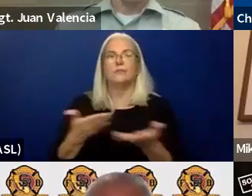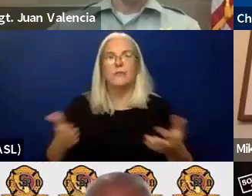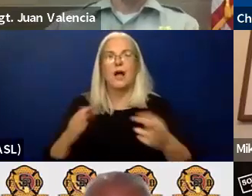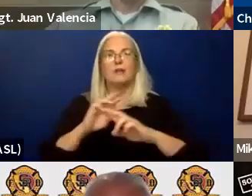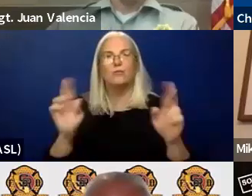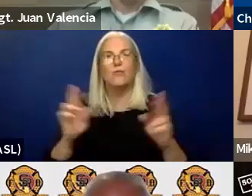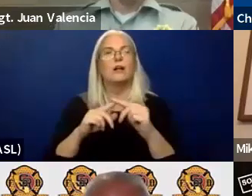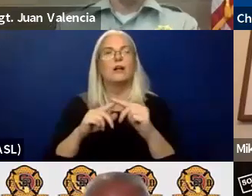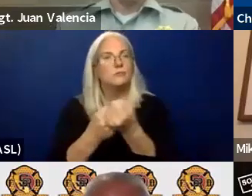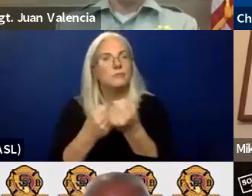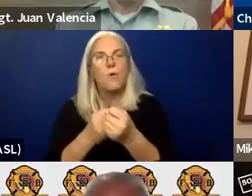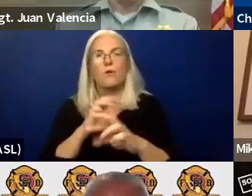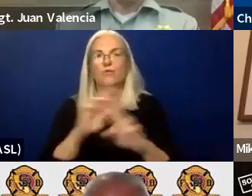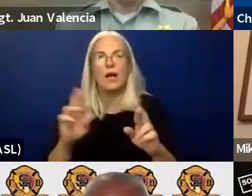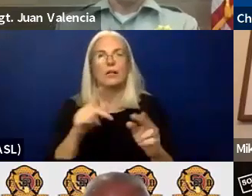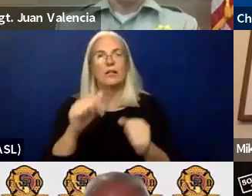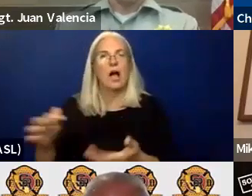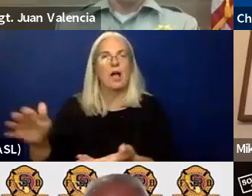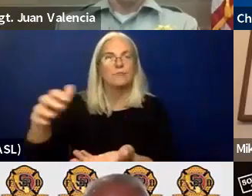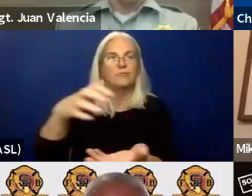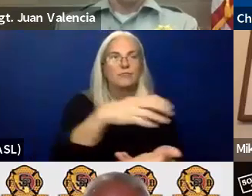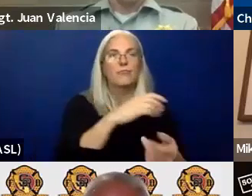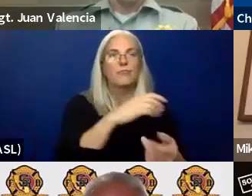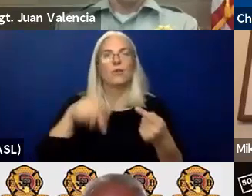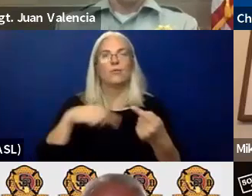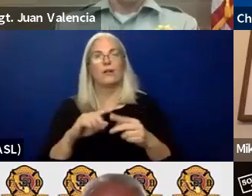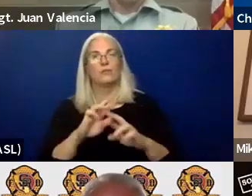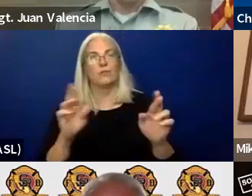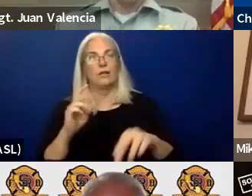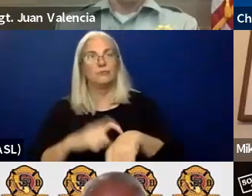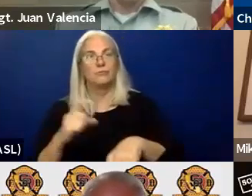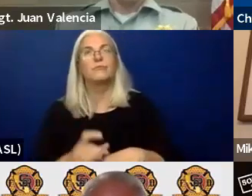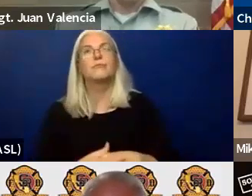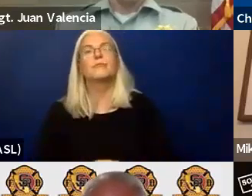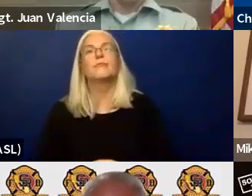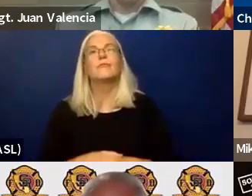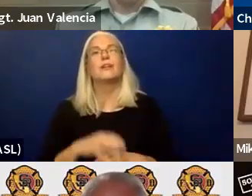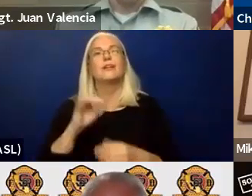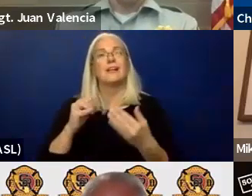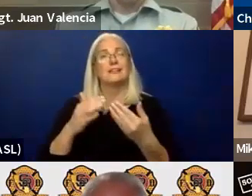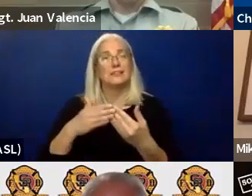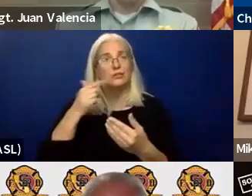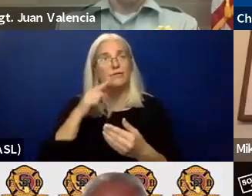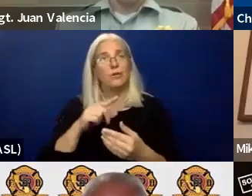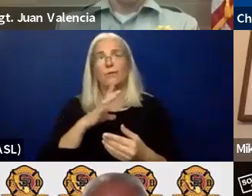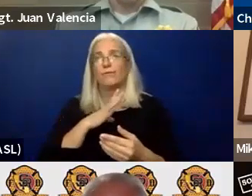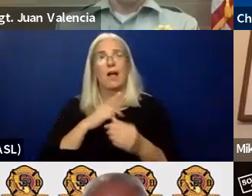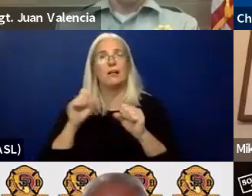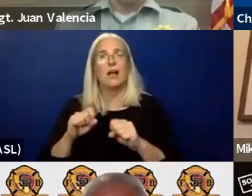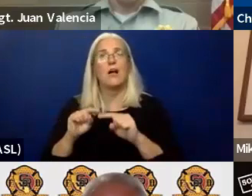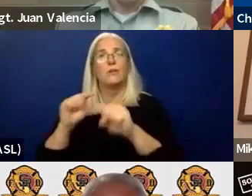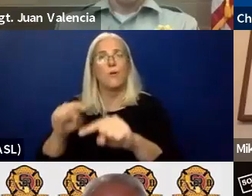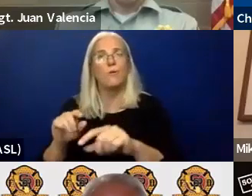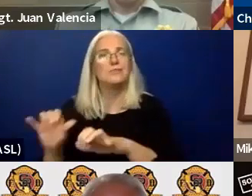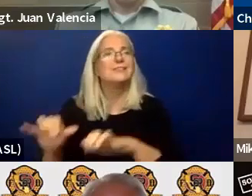pick up supplies from those locations too, if it is more convenient. The same material will be distributed at